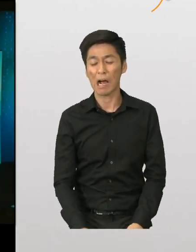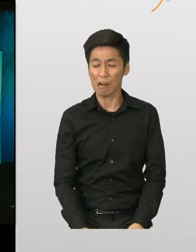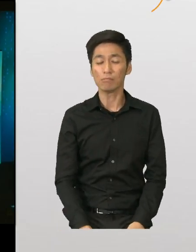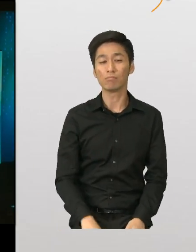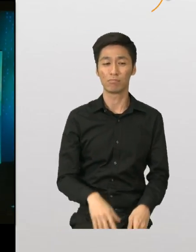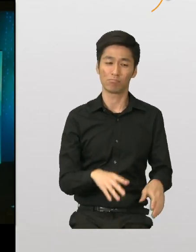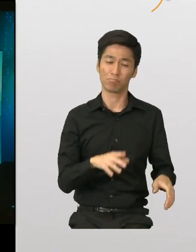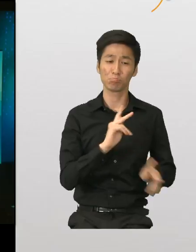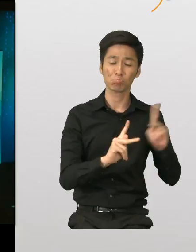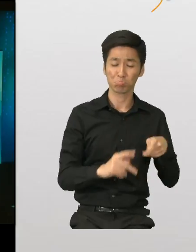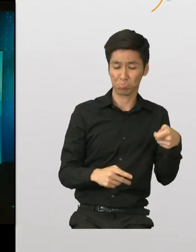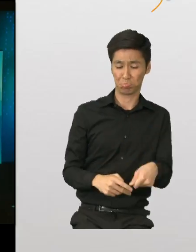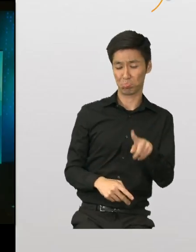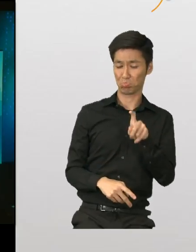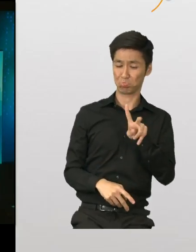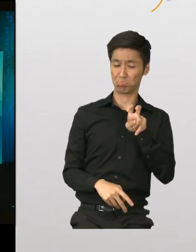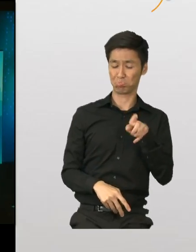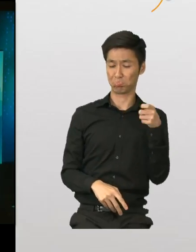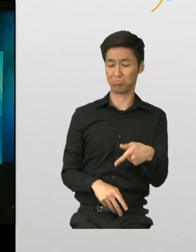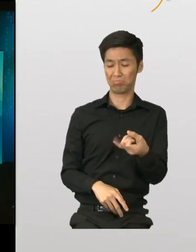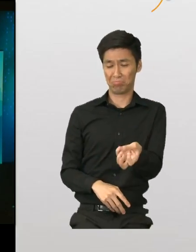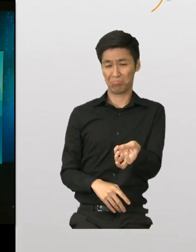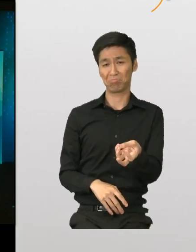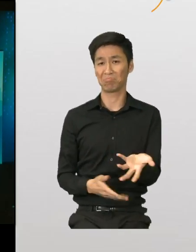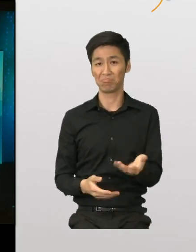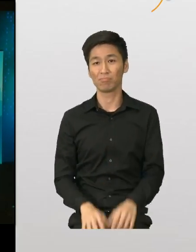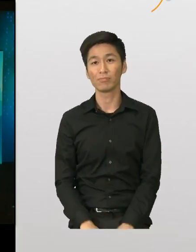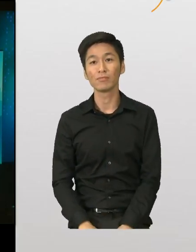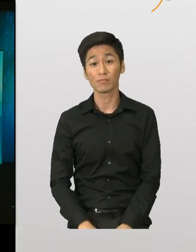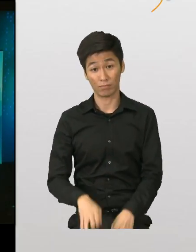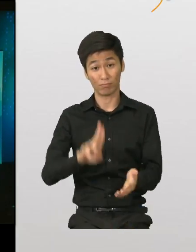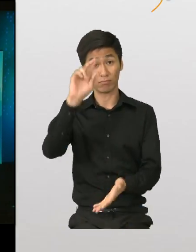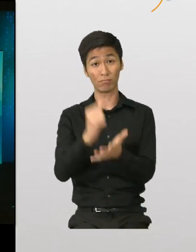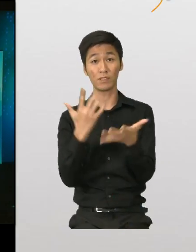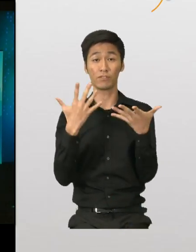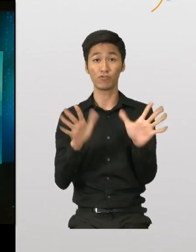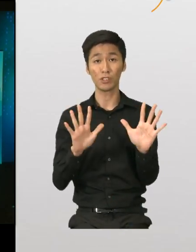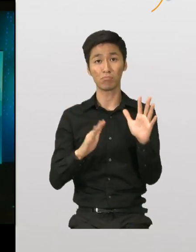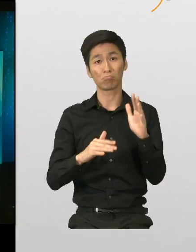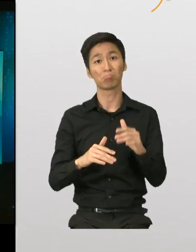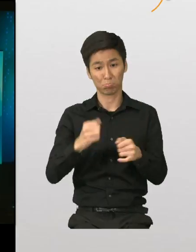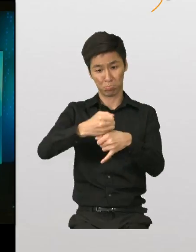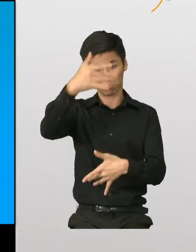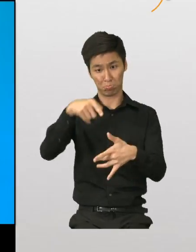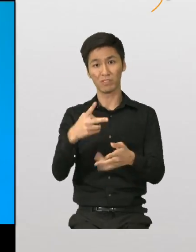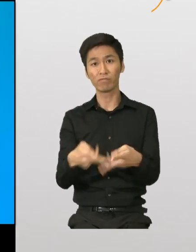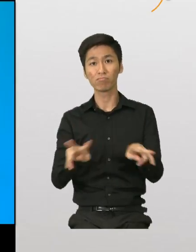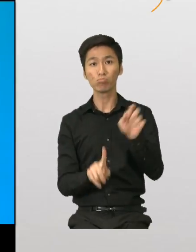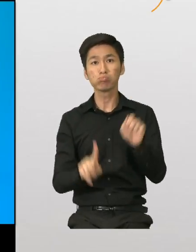few $100s for the upgrading. And it's not surprising that after upgrading, the flat value usually goes